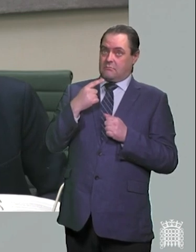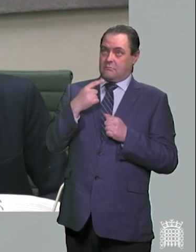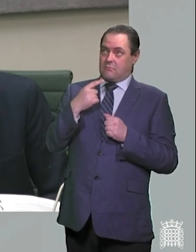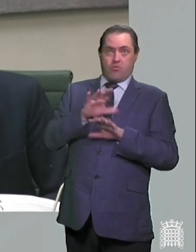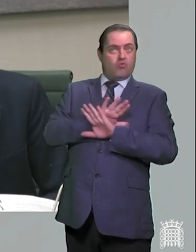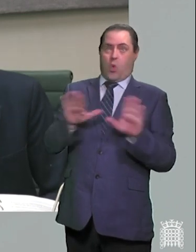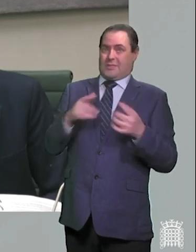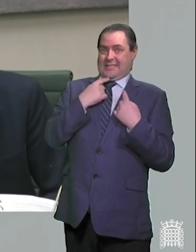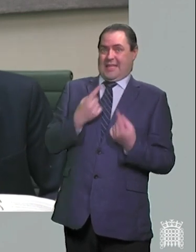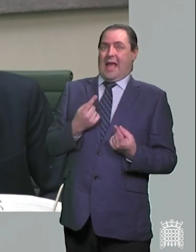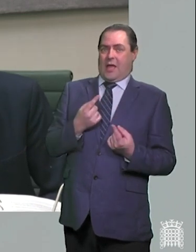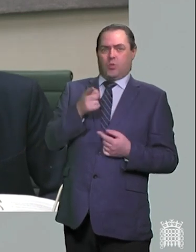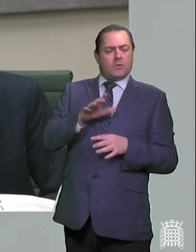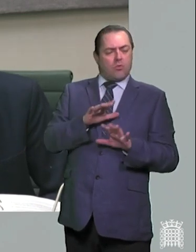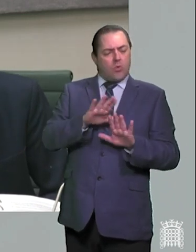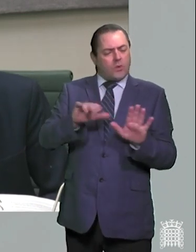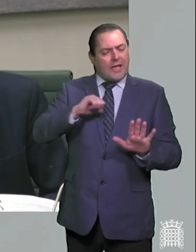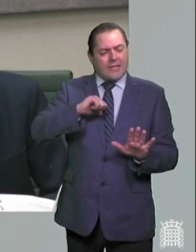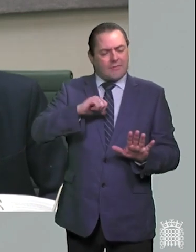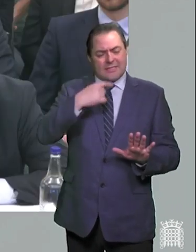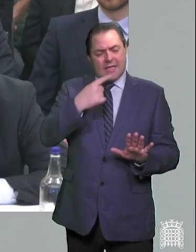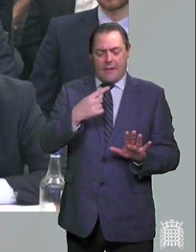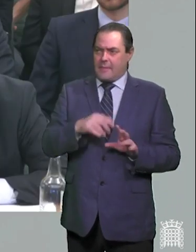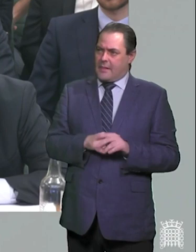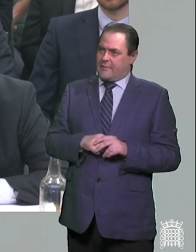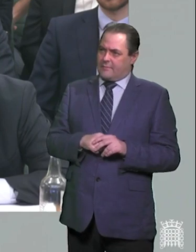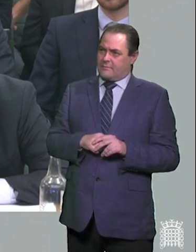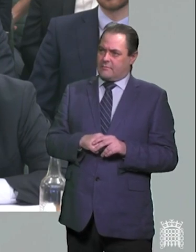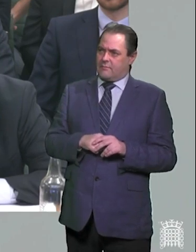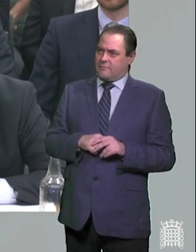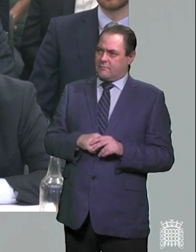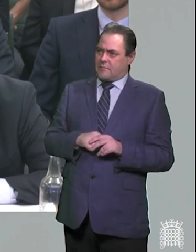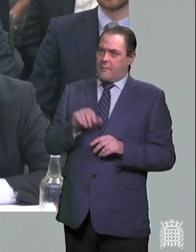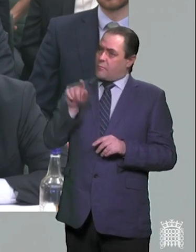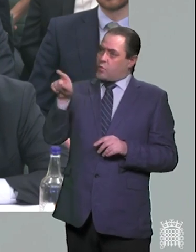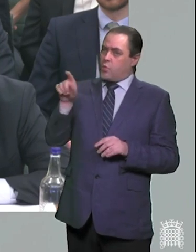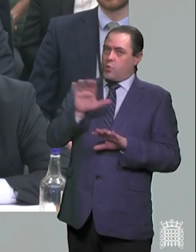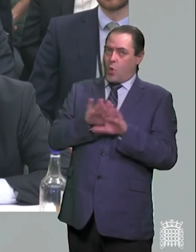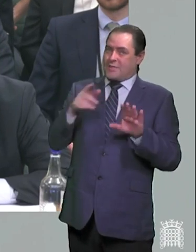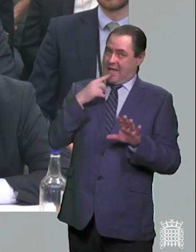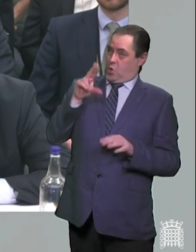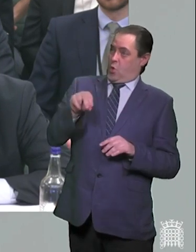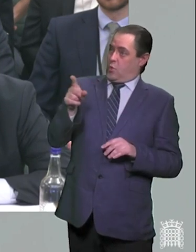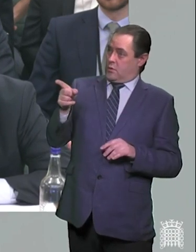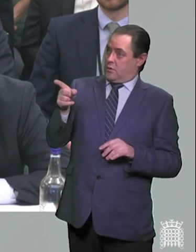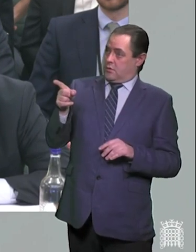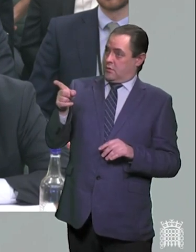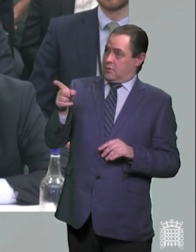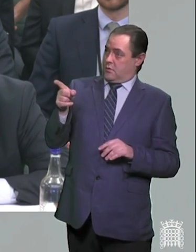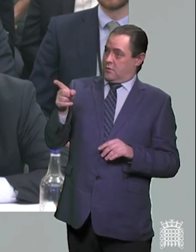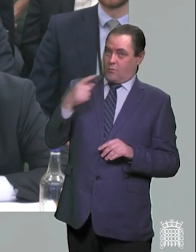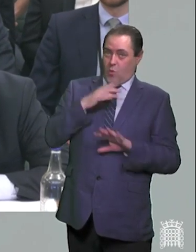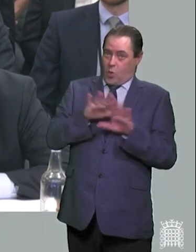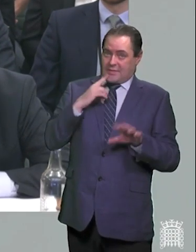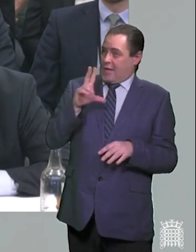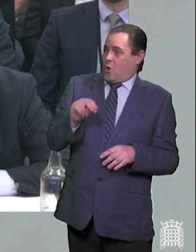read out. I think You're it's not unlikely. denying you I think said it's something like unlikely, that. given the Unlikely. number of people that I But you're not remember denying seeing. it. I think it's unlikely, Right. given the number